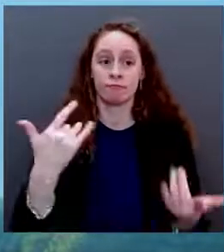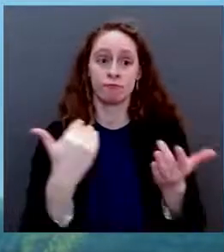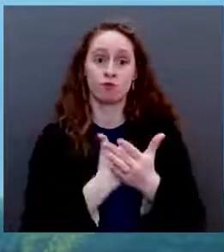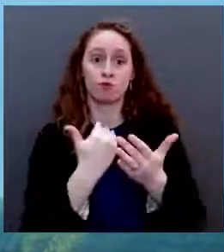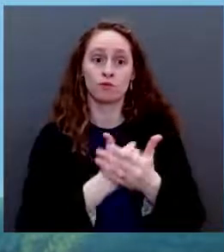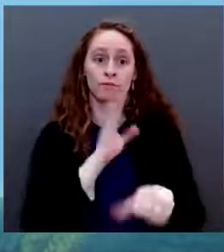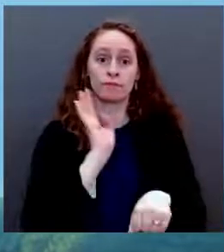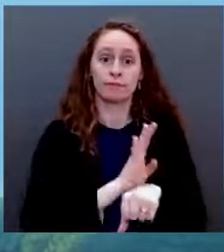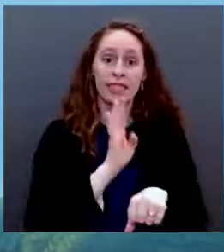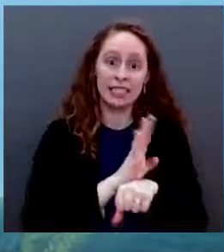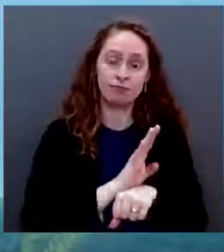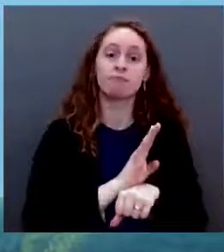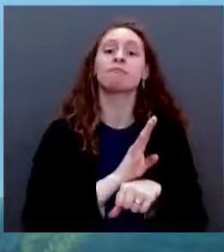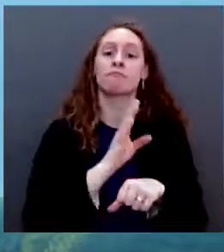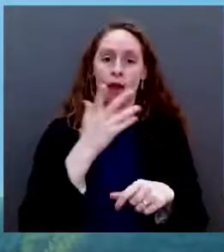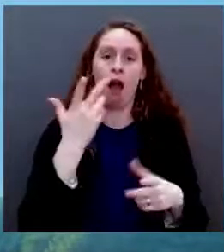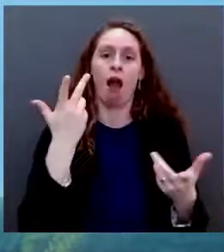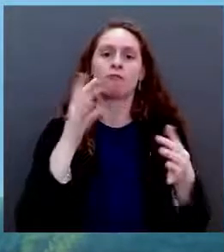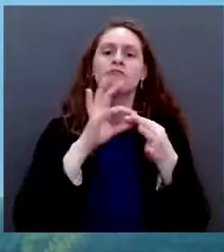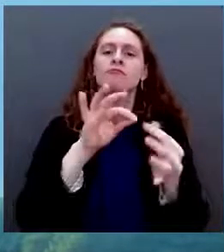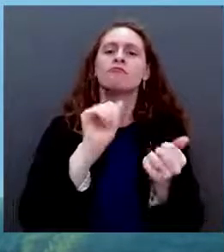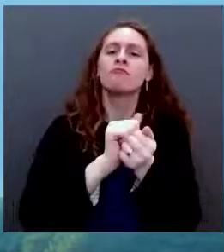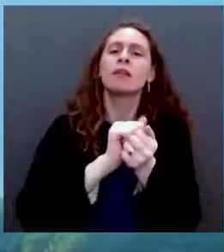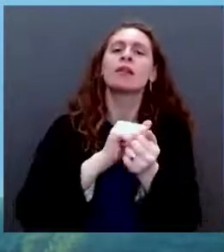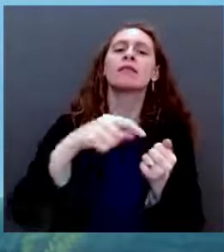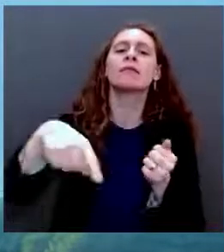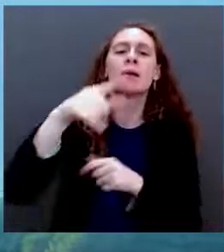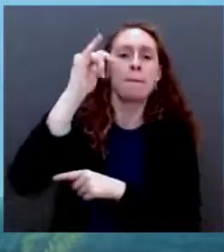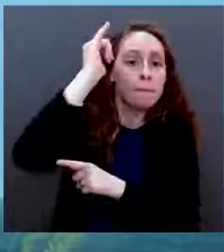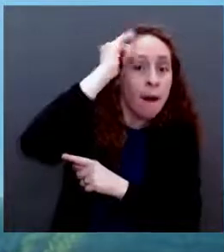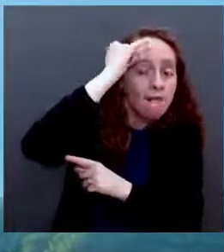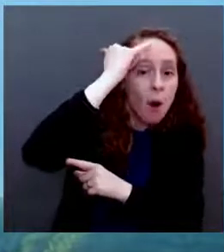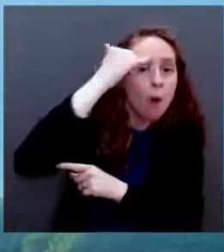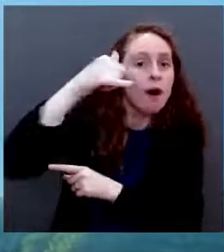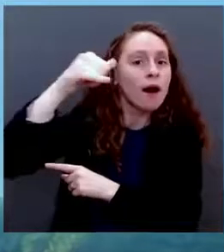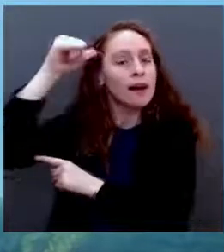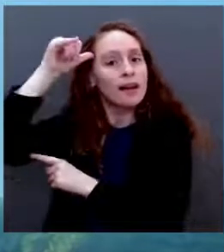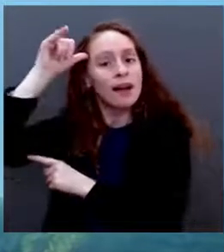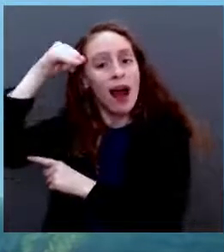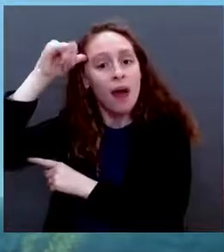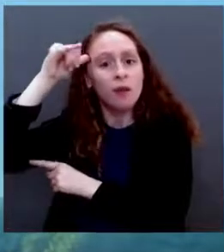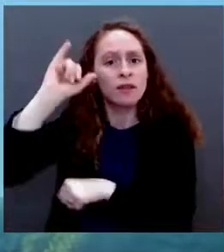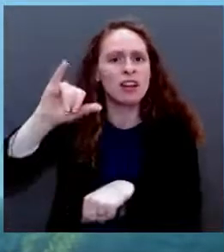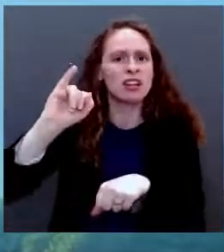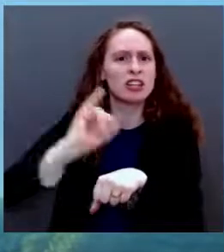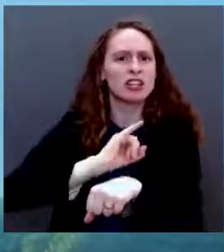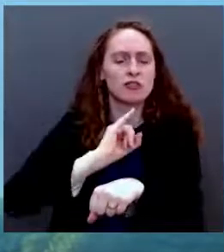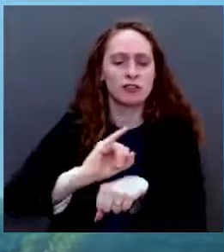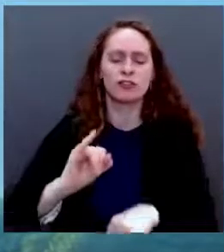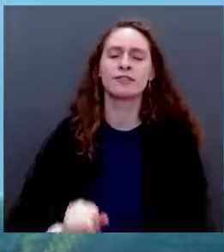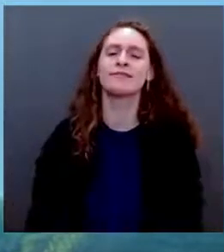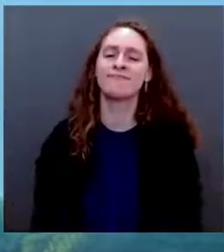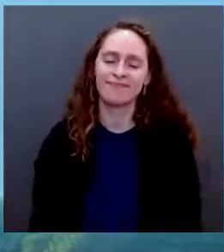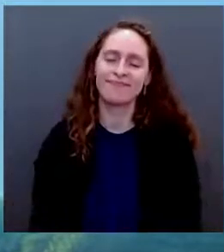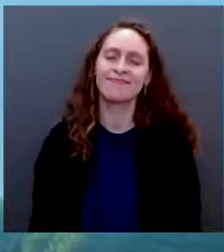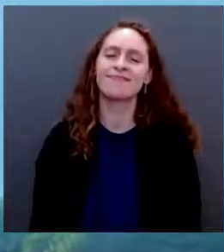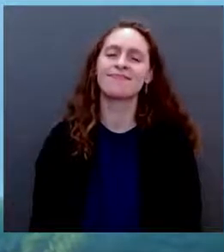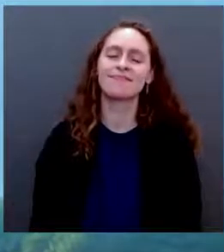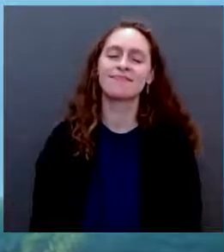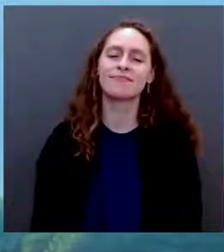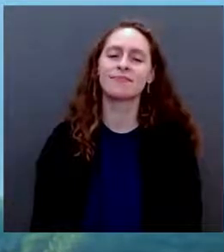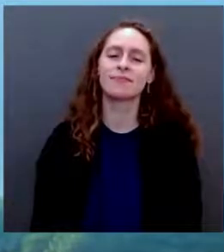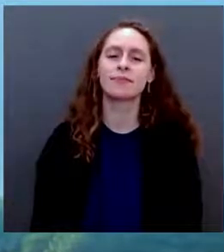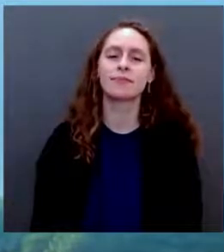excess capacity that these new plants has created has also given our independent farmers and ranchers in the